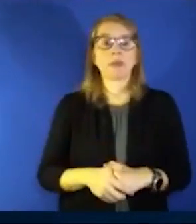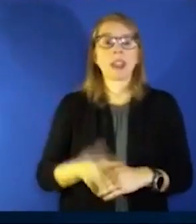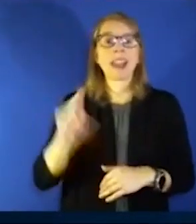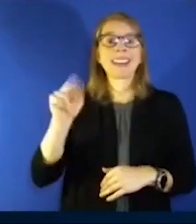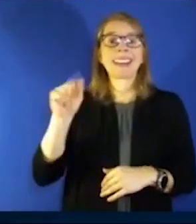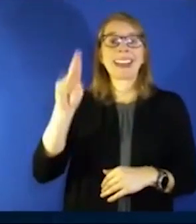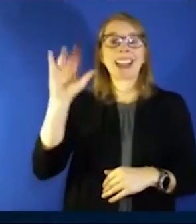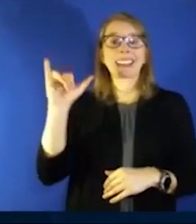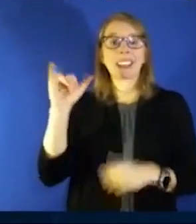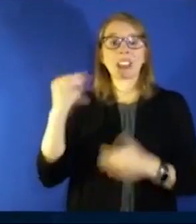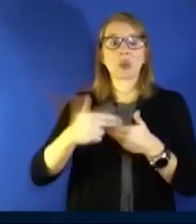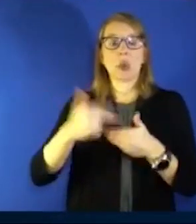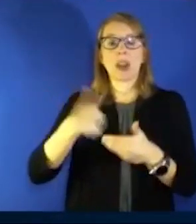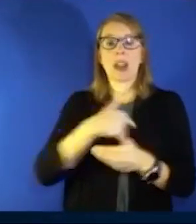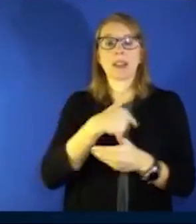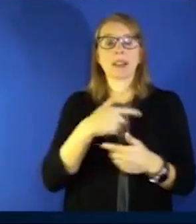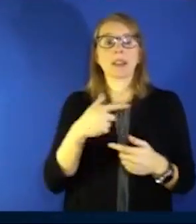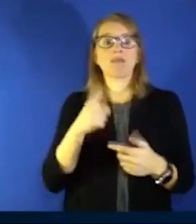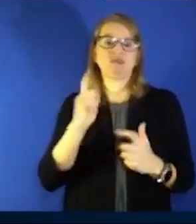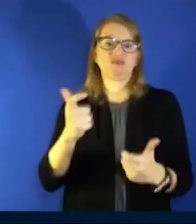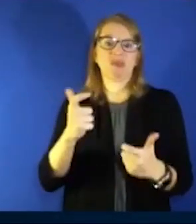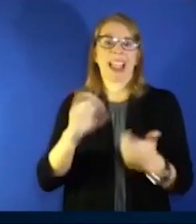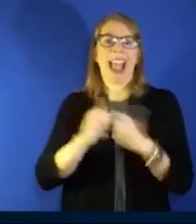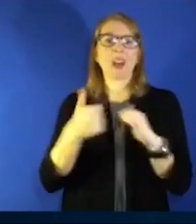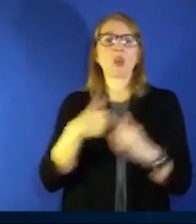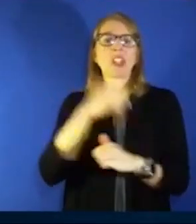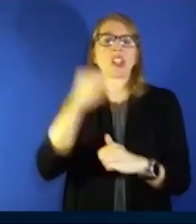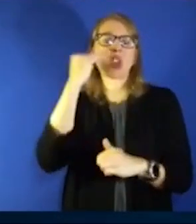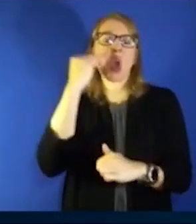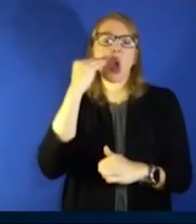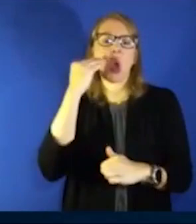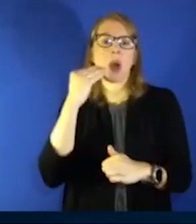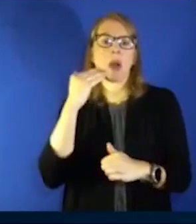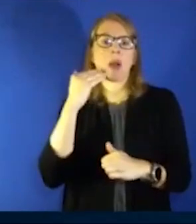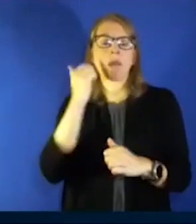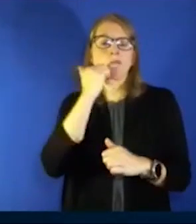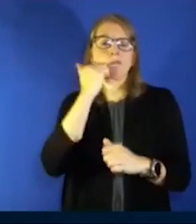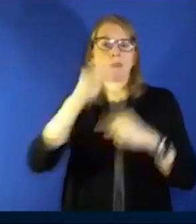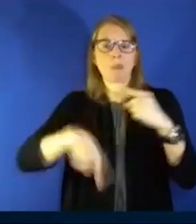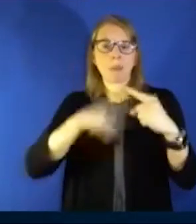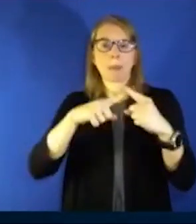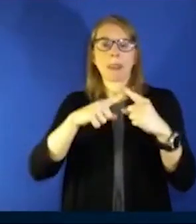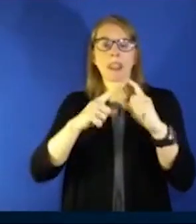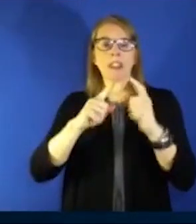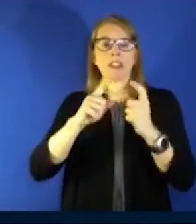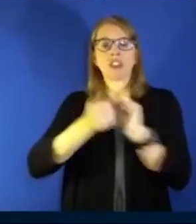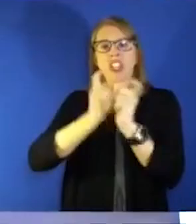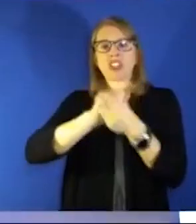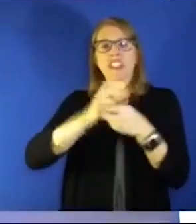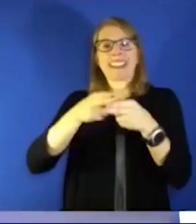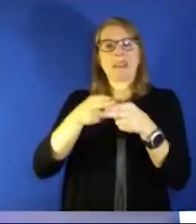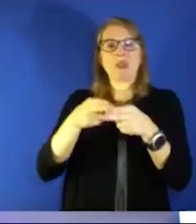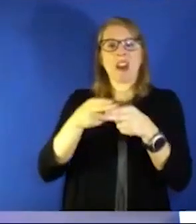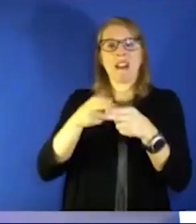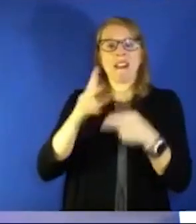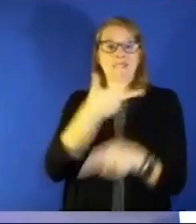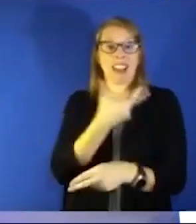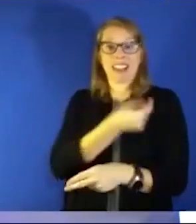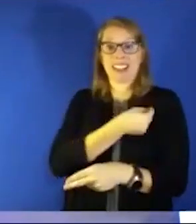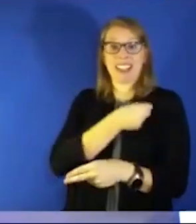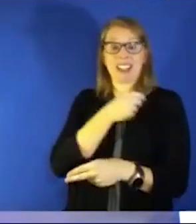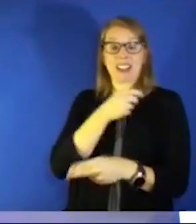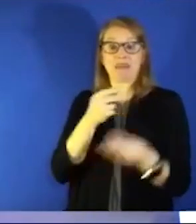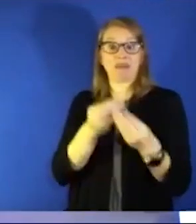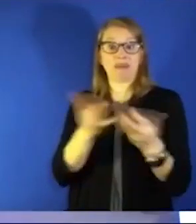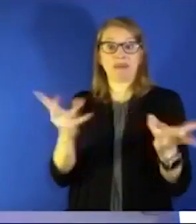and you may have already answered this, but how do we know that these menstrual cycle changes are temporary? The vaccine hasn't been out long enough to know what the